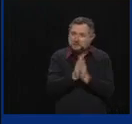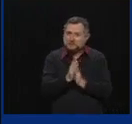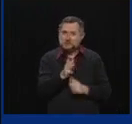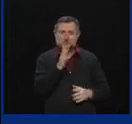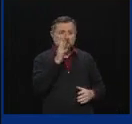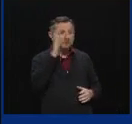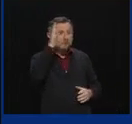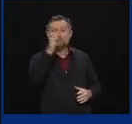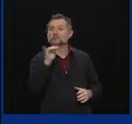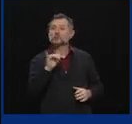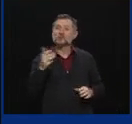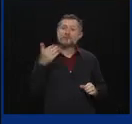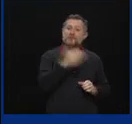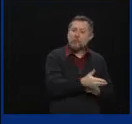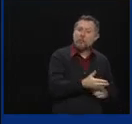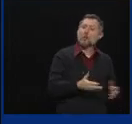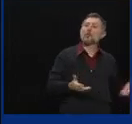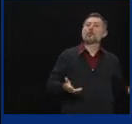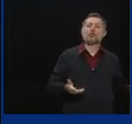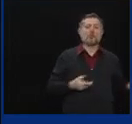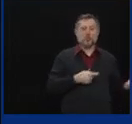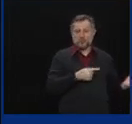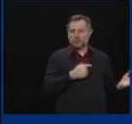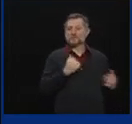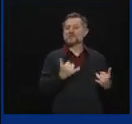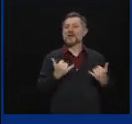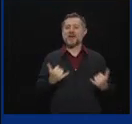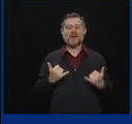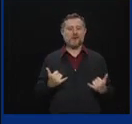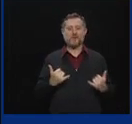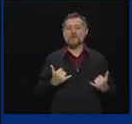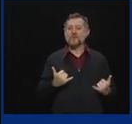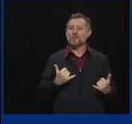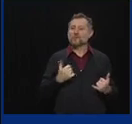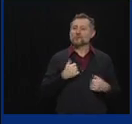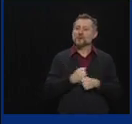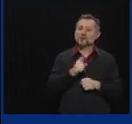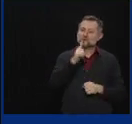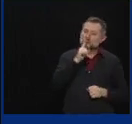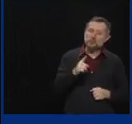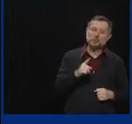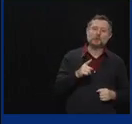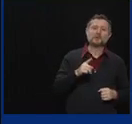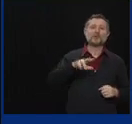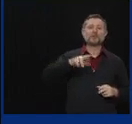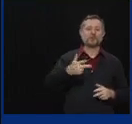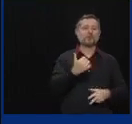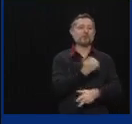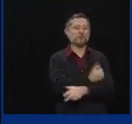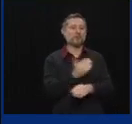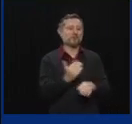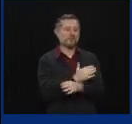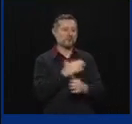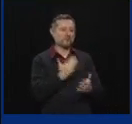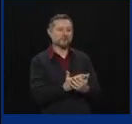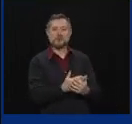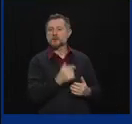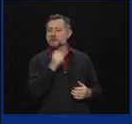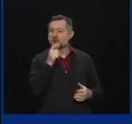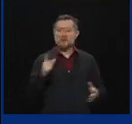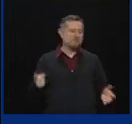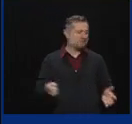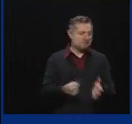there, I'd take the time right now to make sure that they got their booster shot. That's what I'm talking about. I'm not talking about mandates. I'm